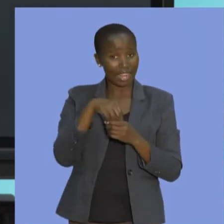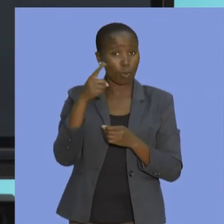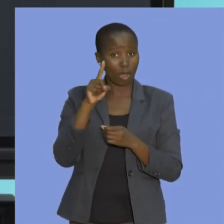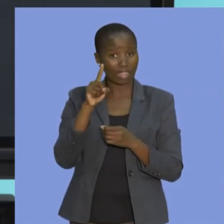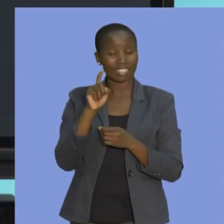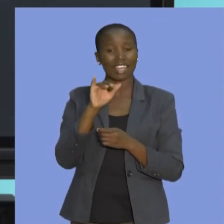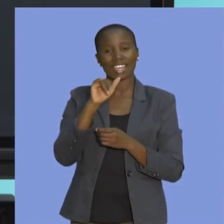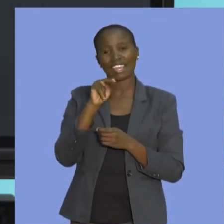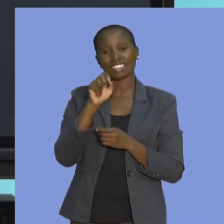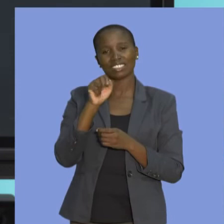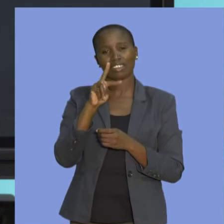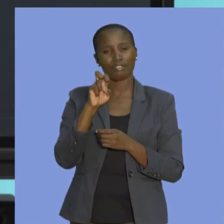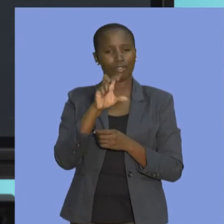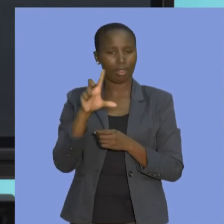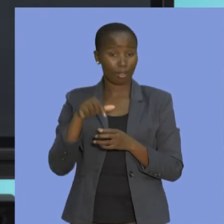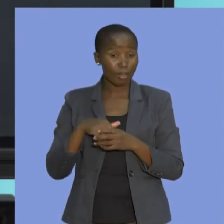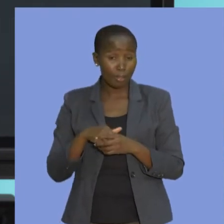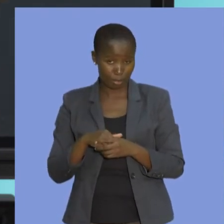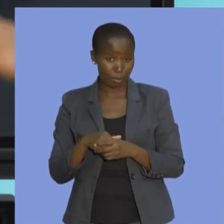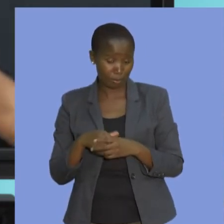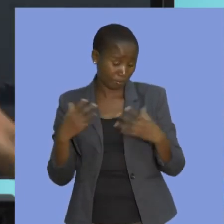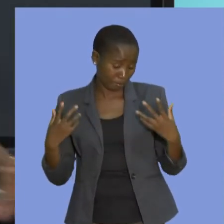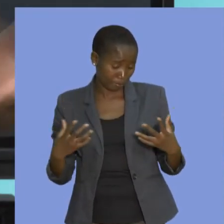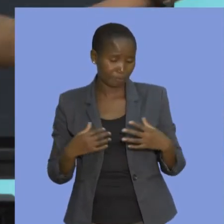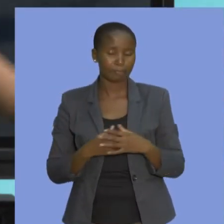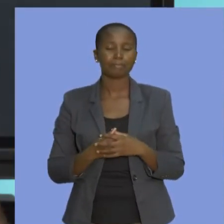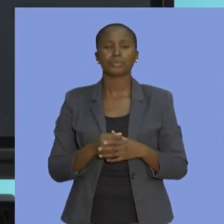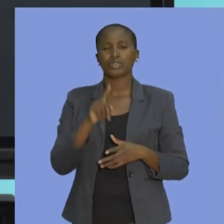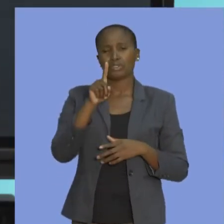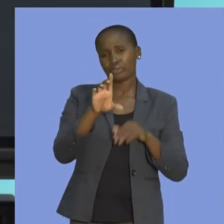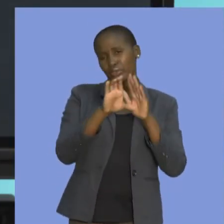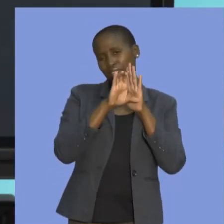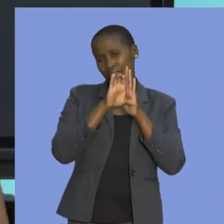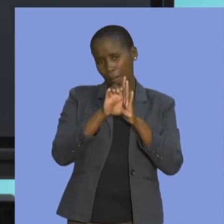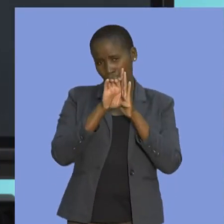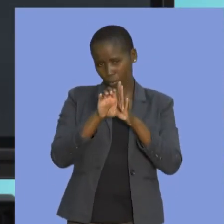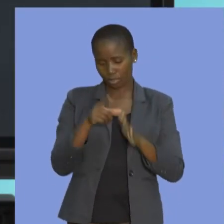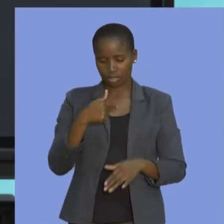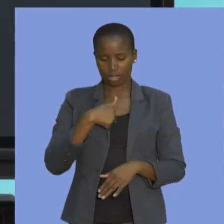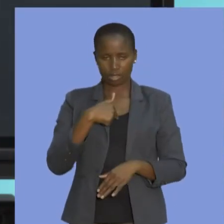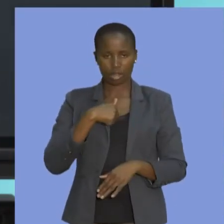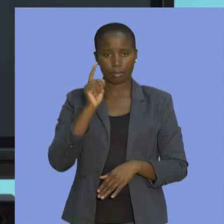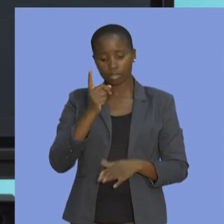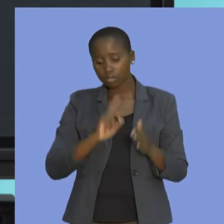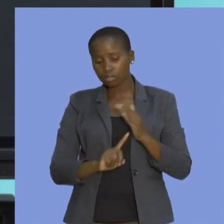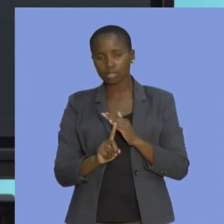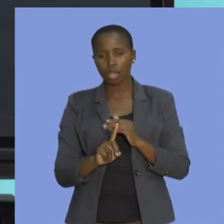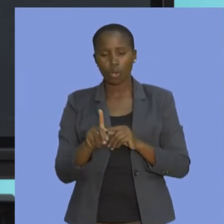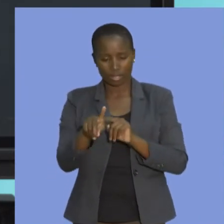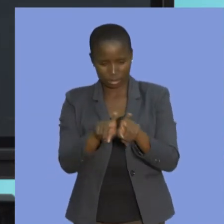So if I go out there and test how many people with